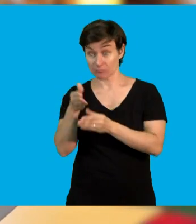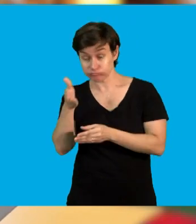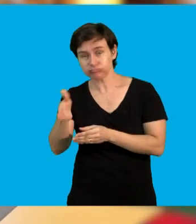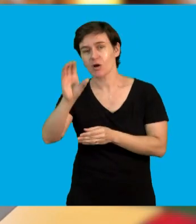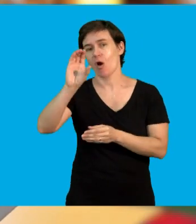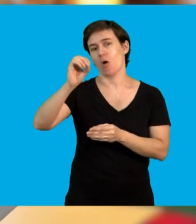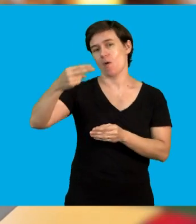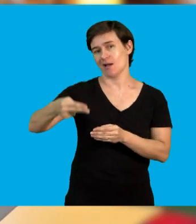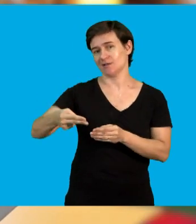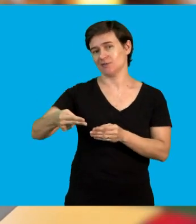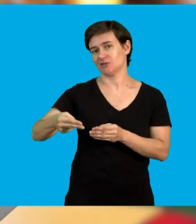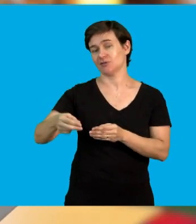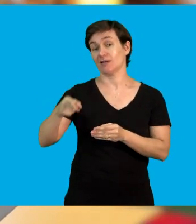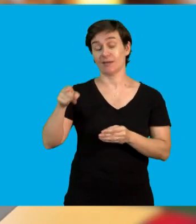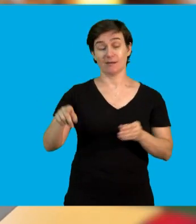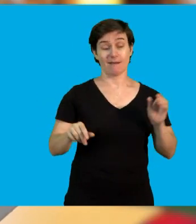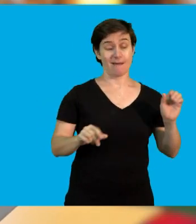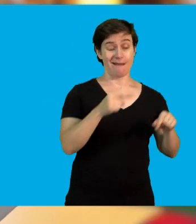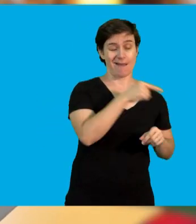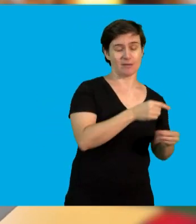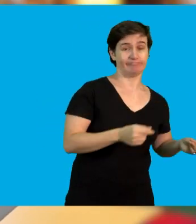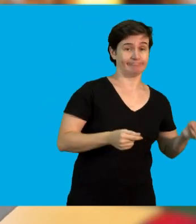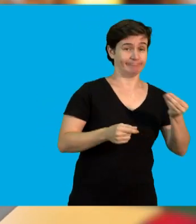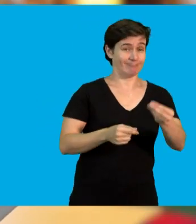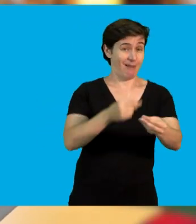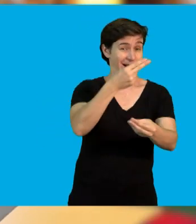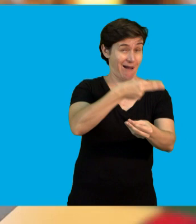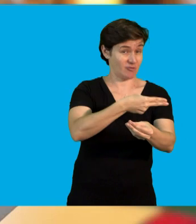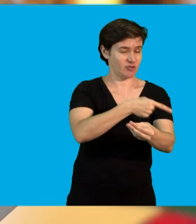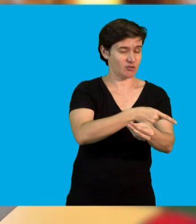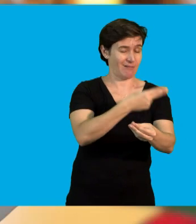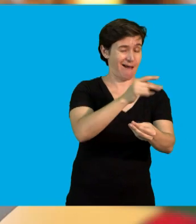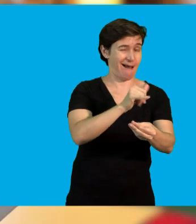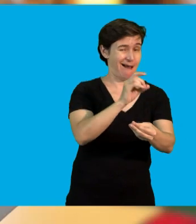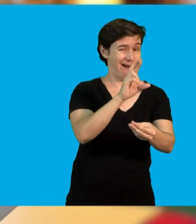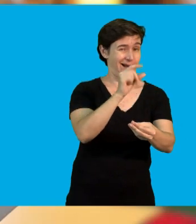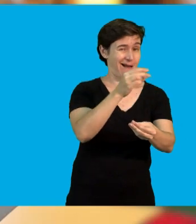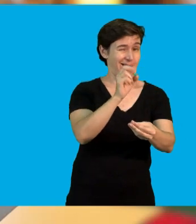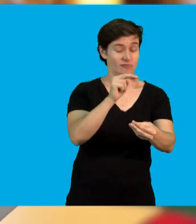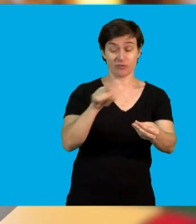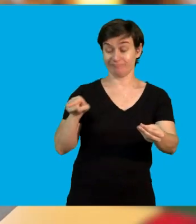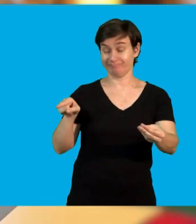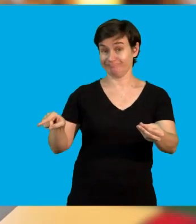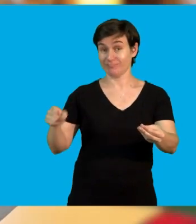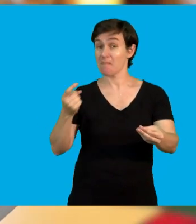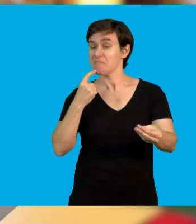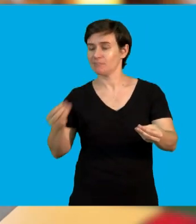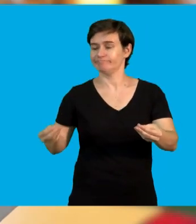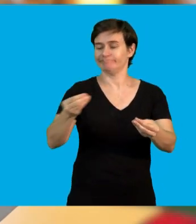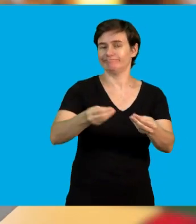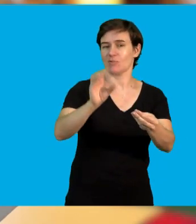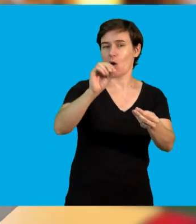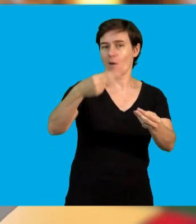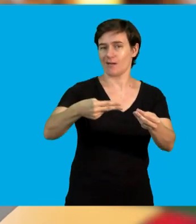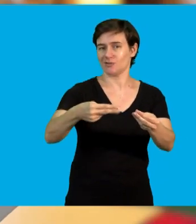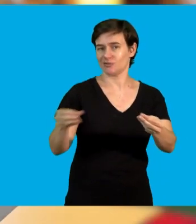OH within the molecular formula. Then the acid will give off its hydrogen, and then the metal hydroxide will donate its OH,